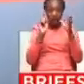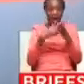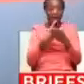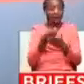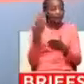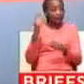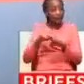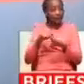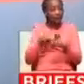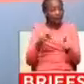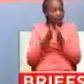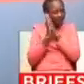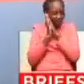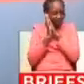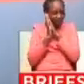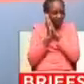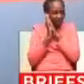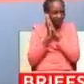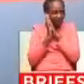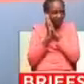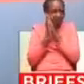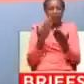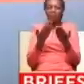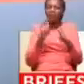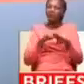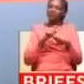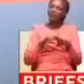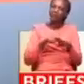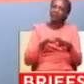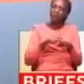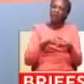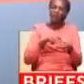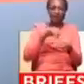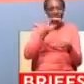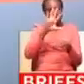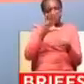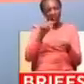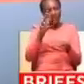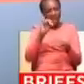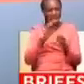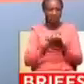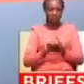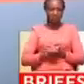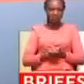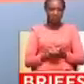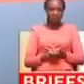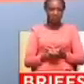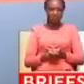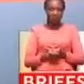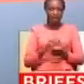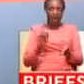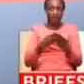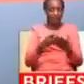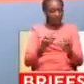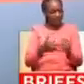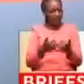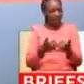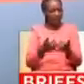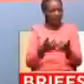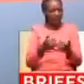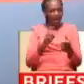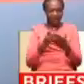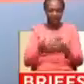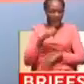man, we wouldn't sleep till like 3 or 4 a.m., maybe 5 a.m. sometimes anyway. So, man, this thing comes to take over my